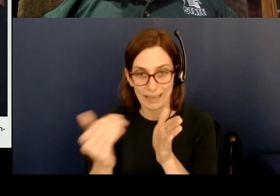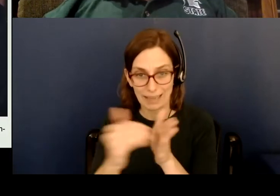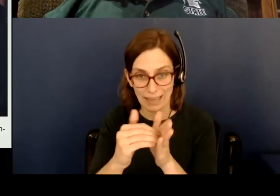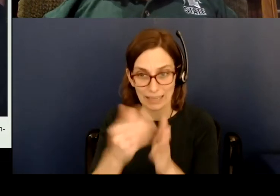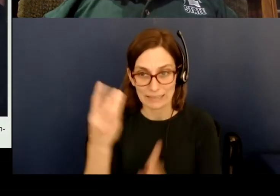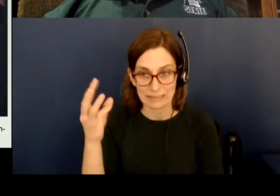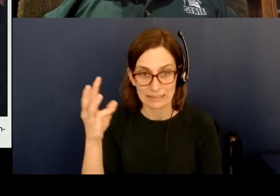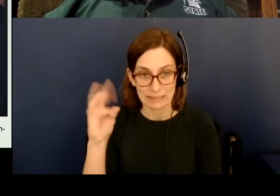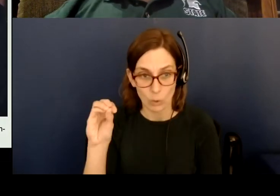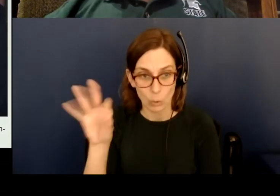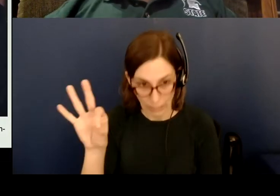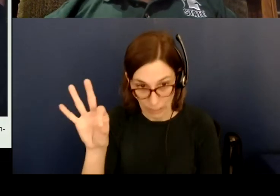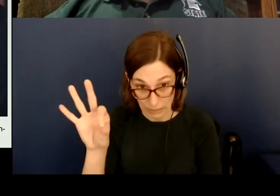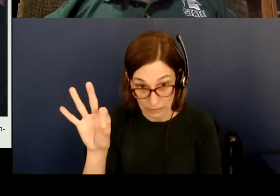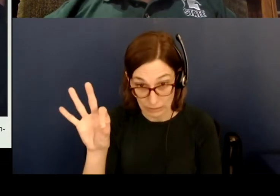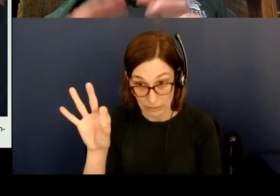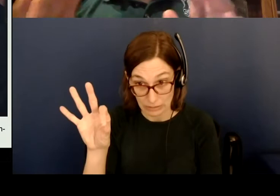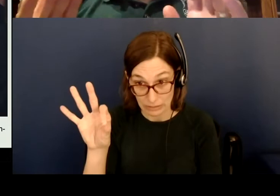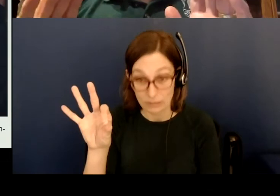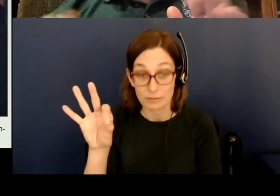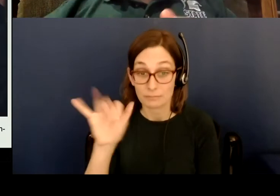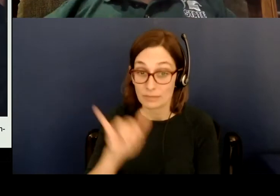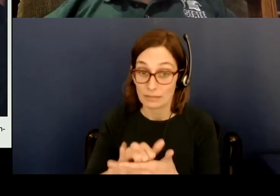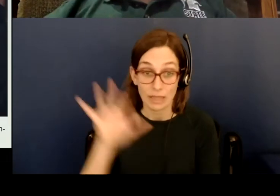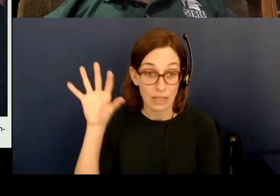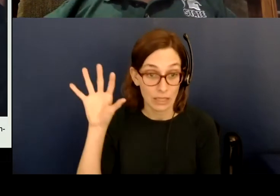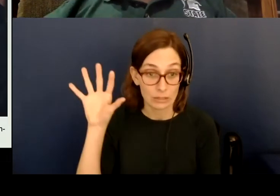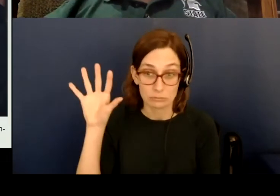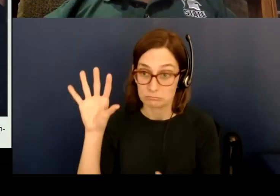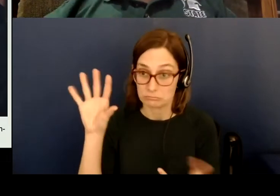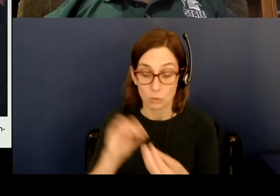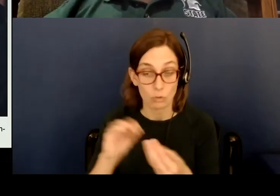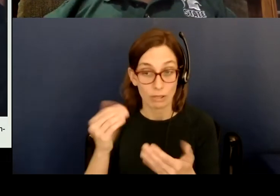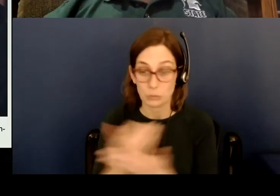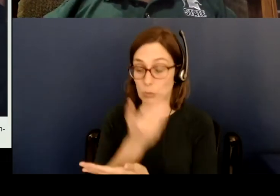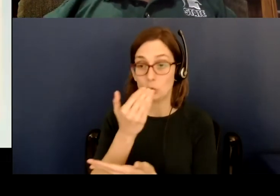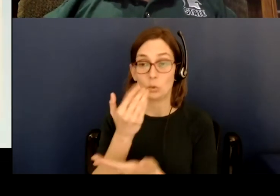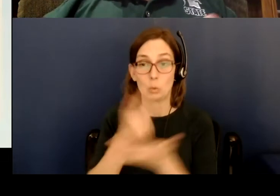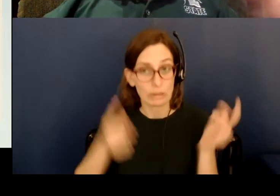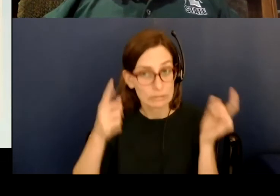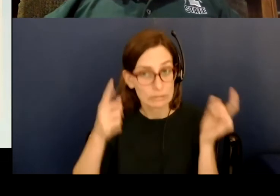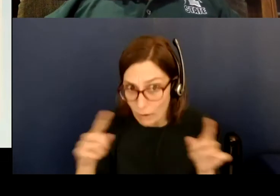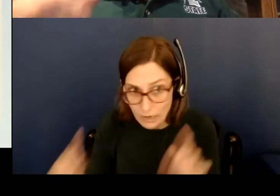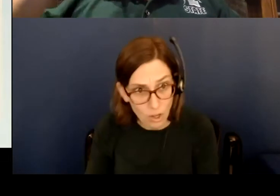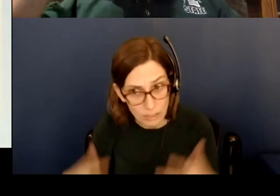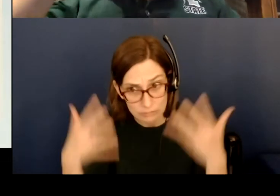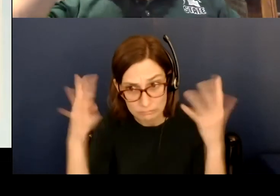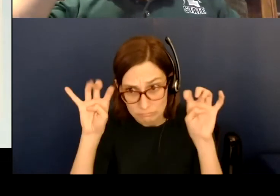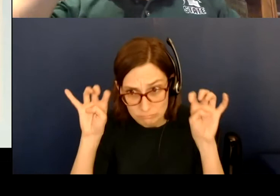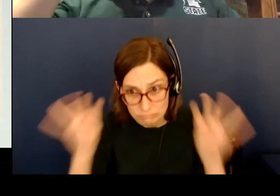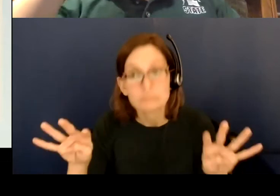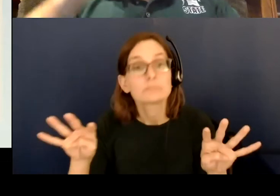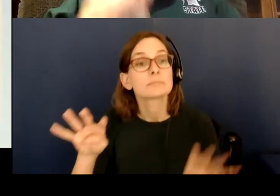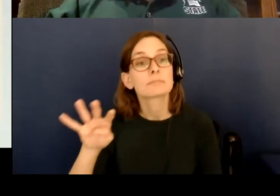1609. This was a totally new kind of thing. What was going on? A man